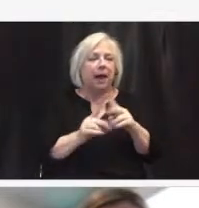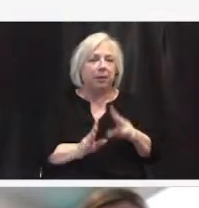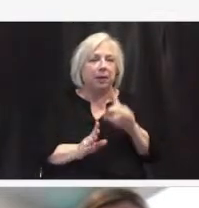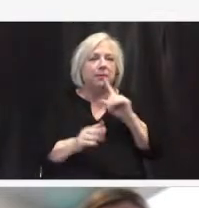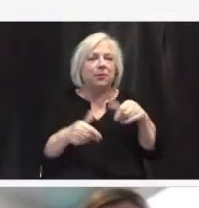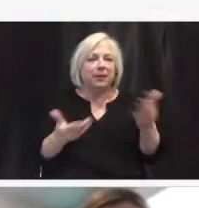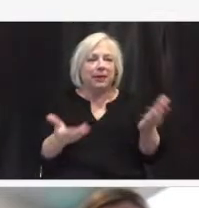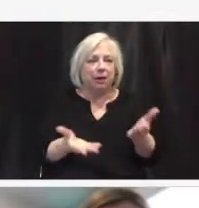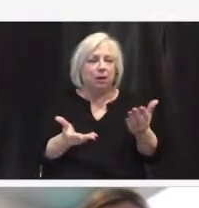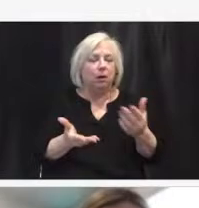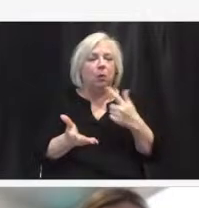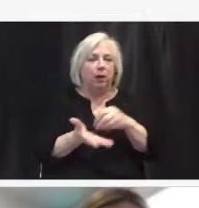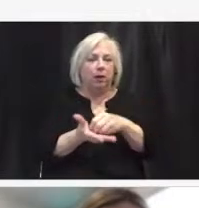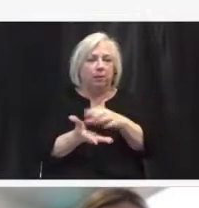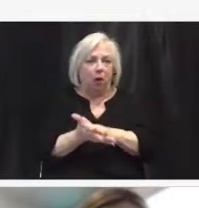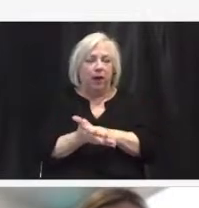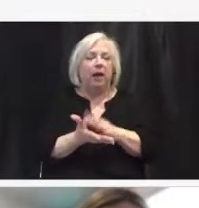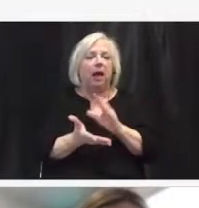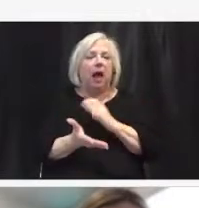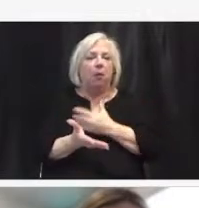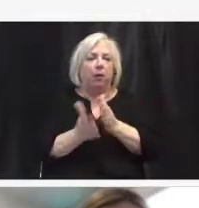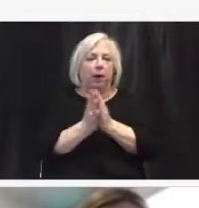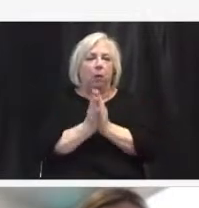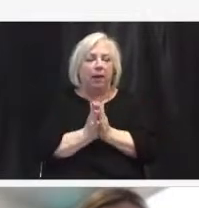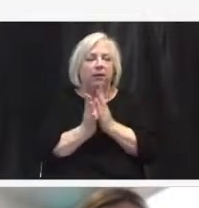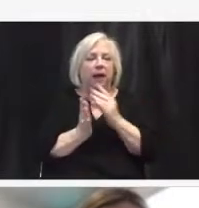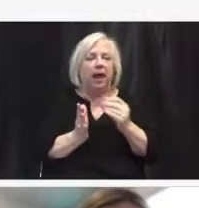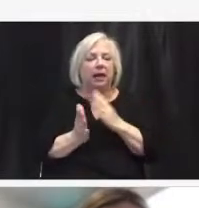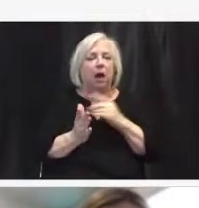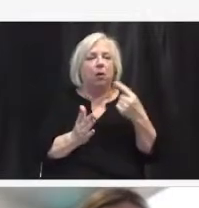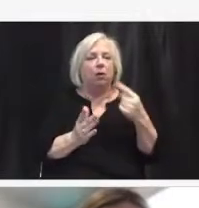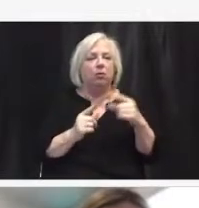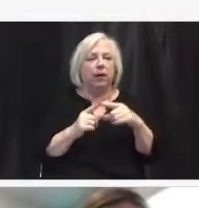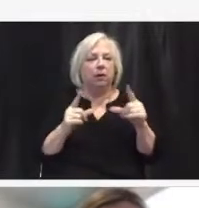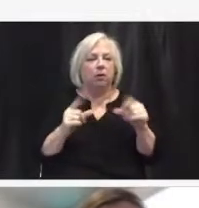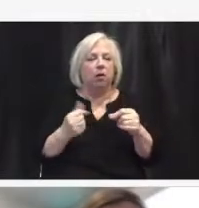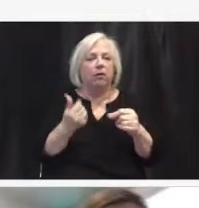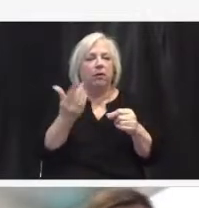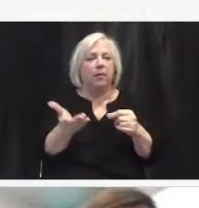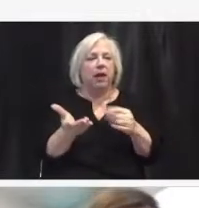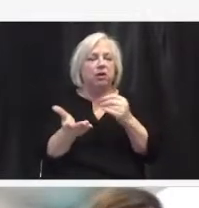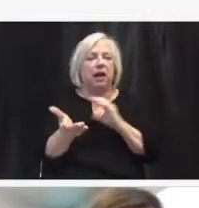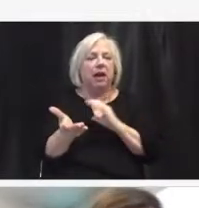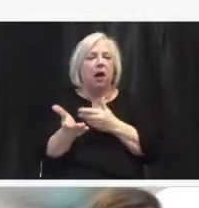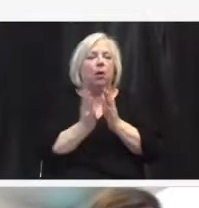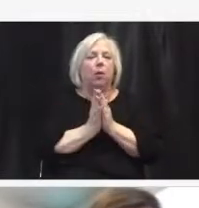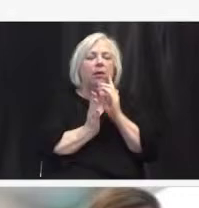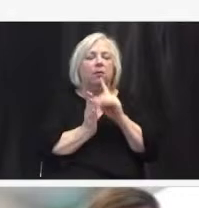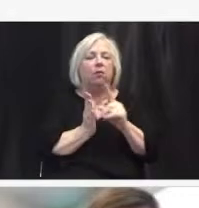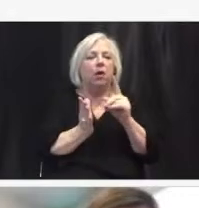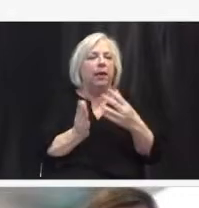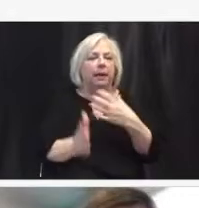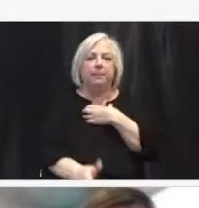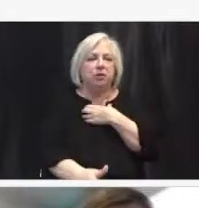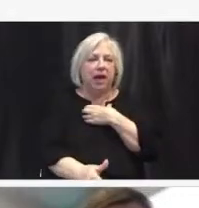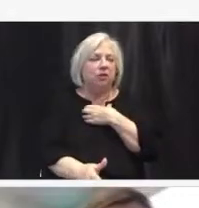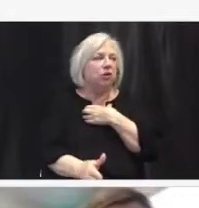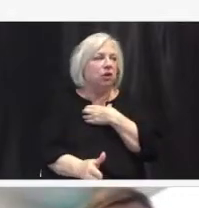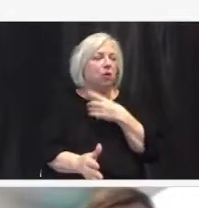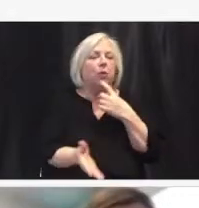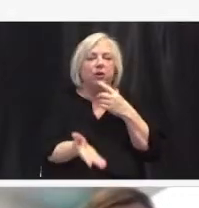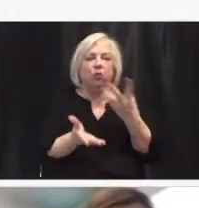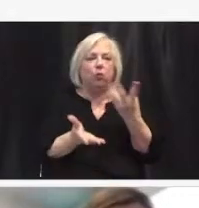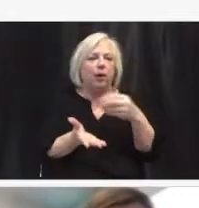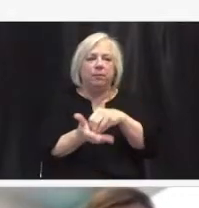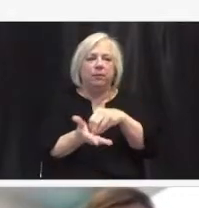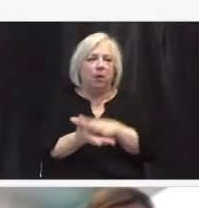We are making a record of that request and our green card submission and our request for the objection. And that is all that we're stating. We are making this record